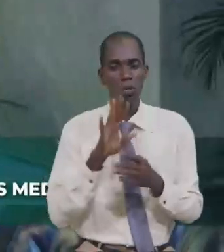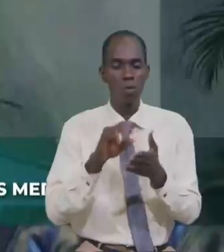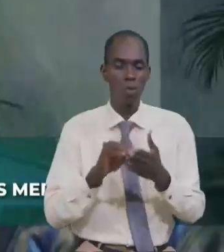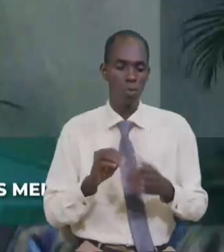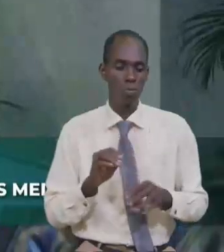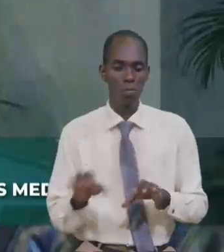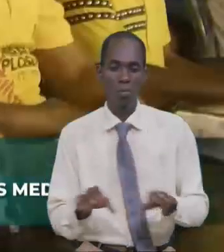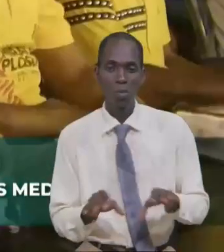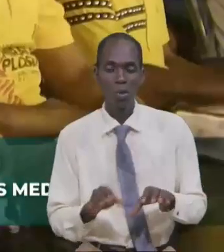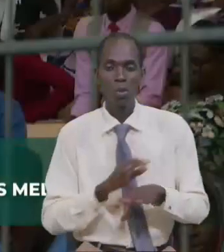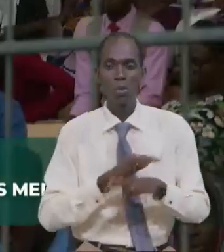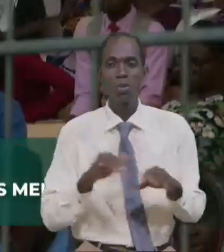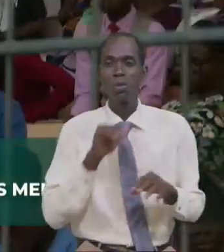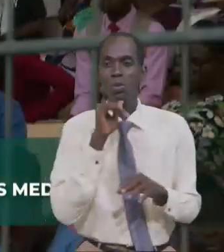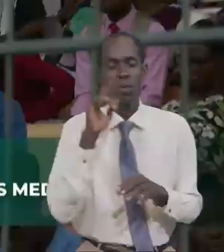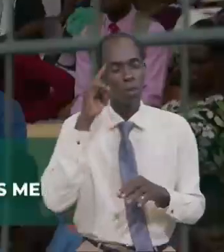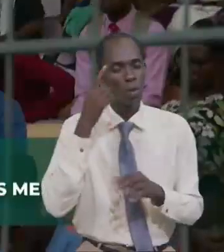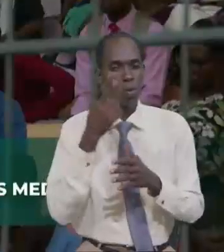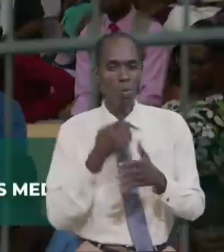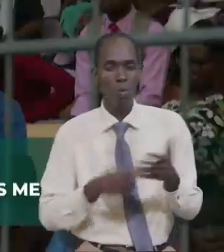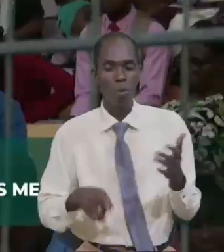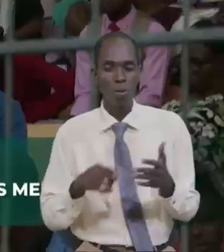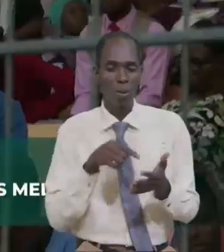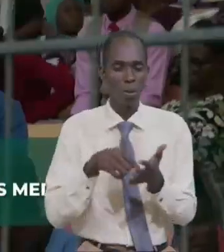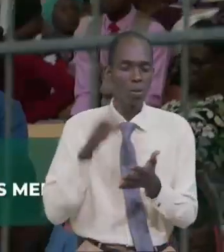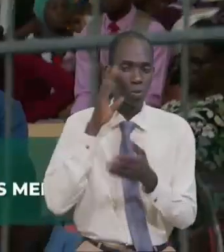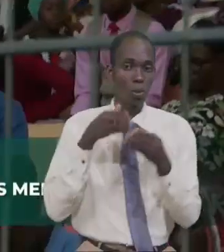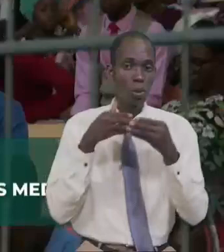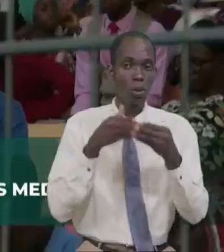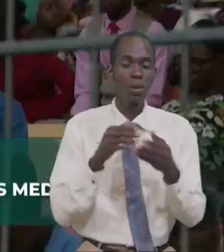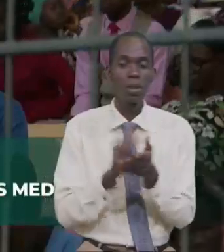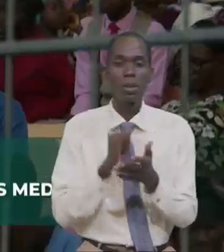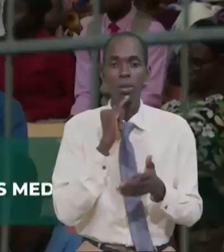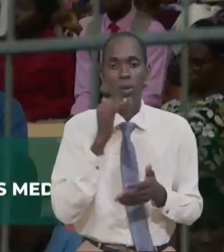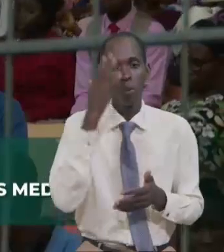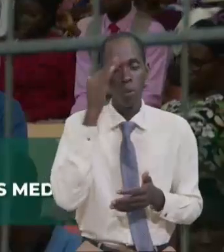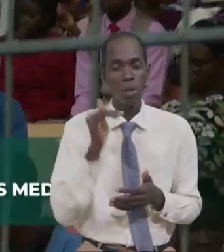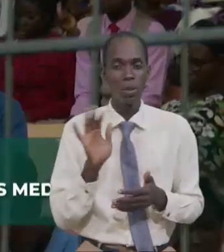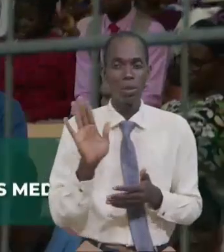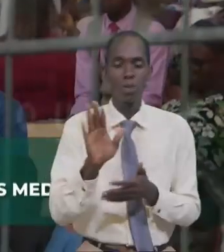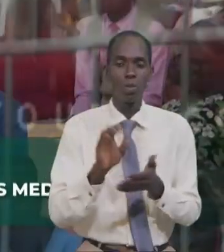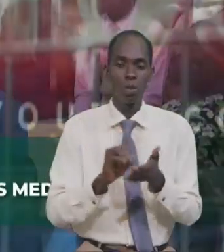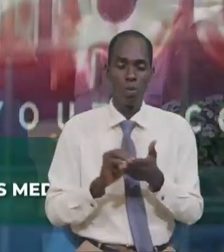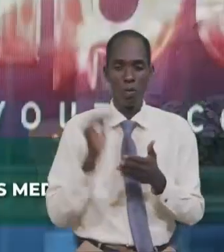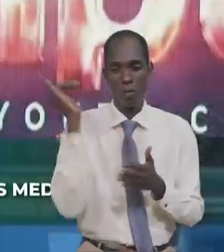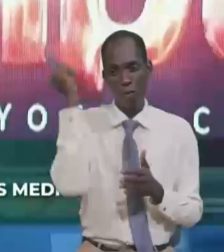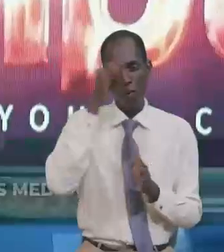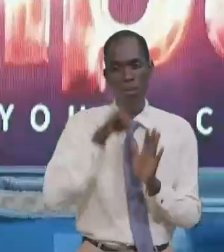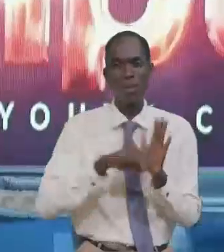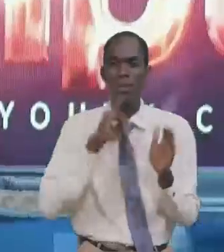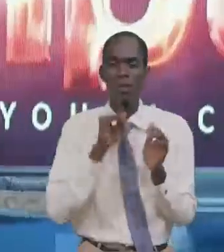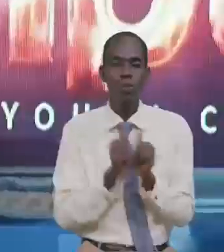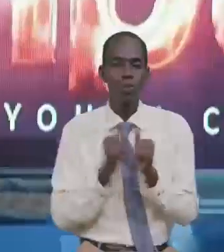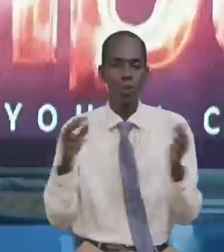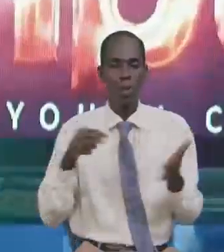meaningless. Number one, the meaningless foolishness of thoughtless mediocres. Number two, the mighty